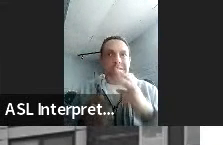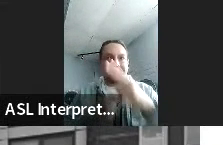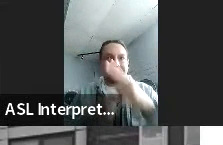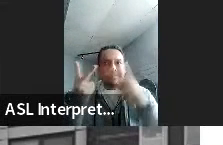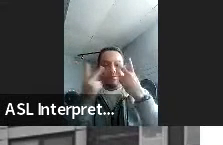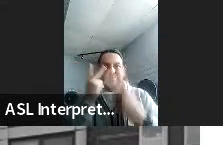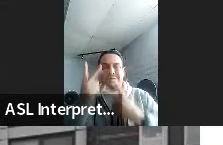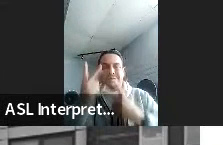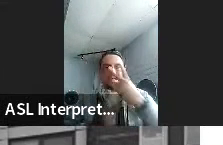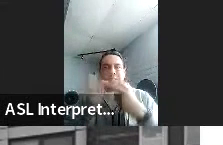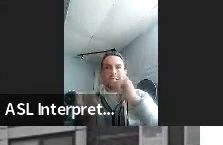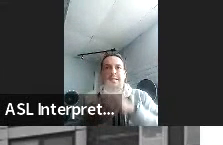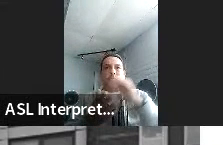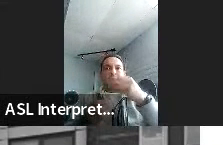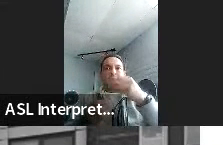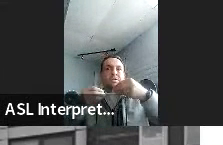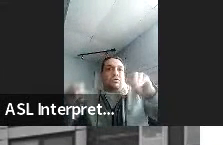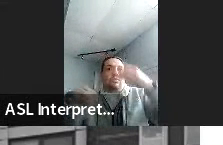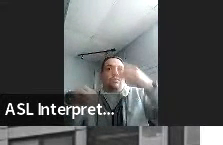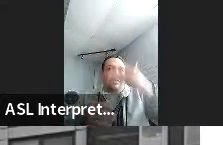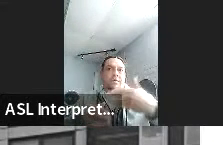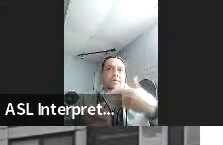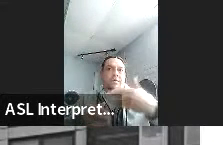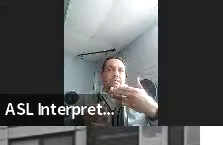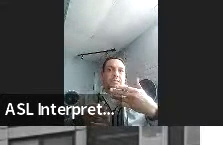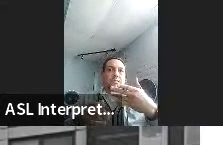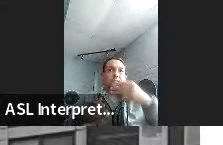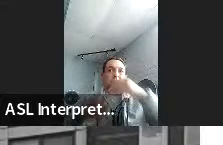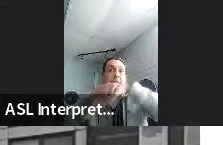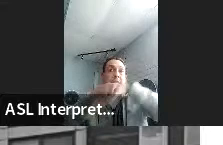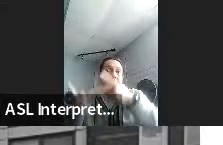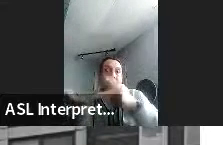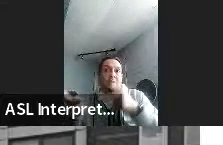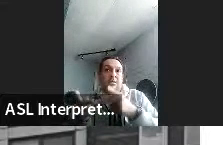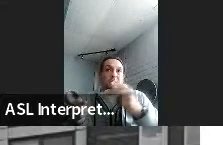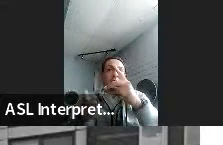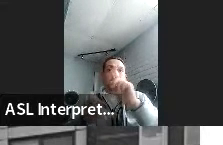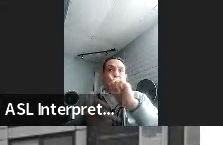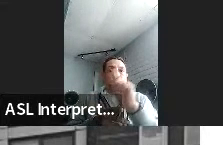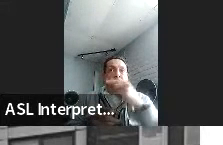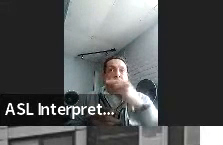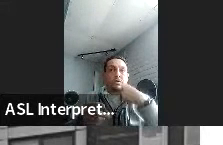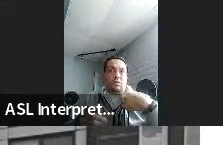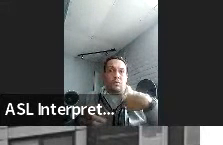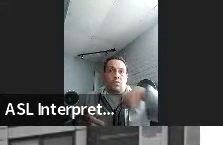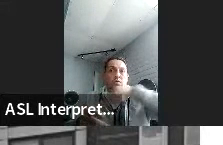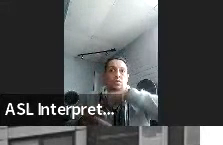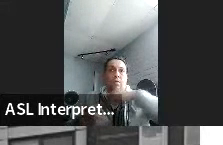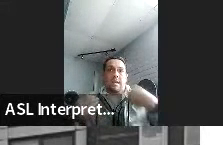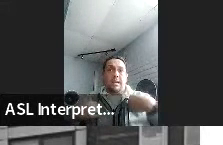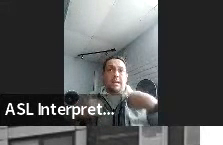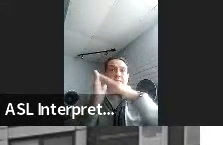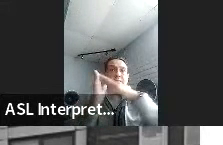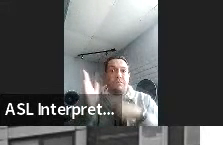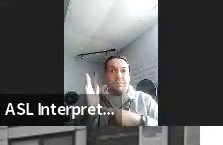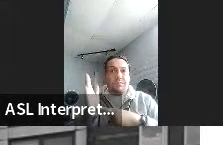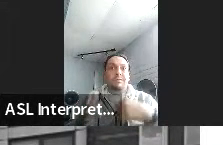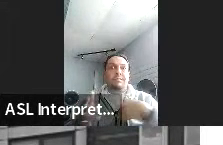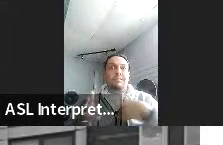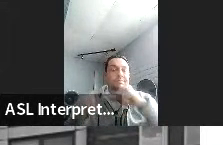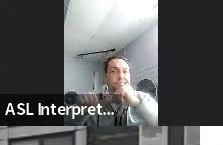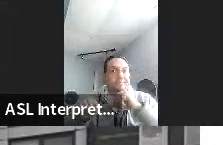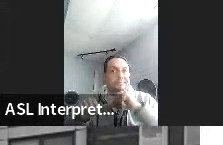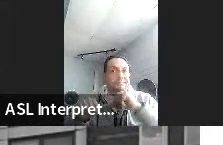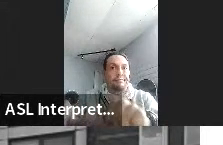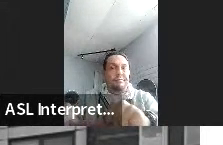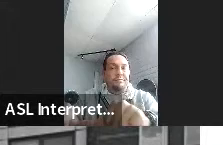a patchwork in places where we do have rules and outside of places where we have rules inconsistency. And so what we want to do is create a